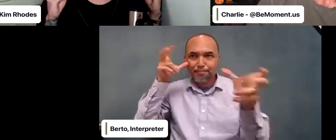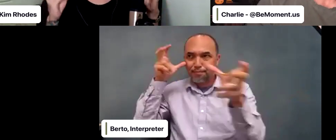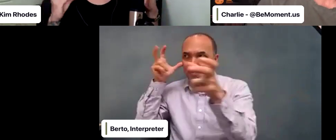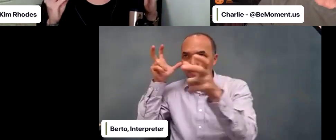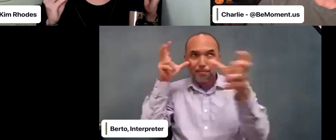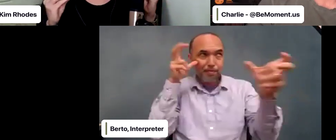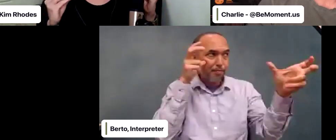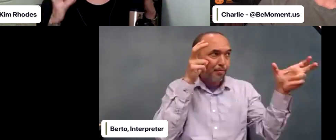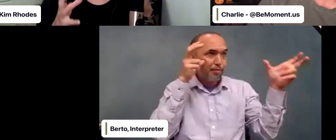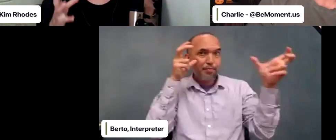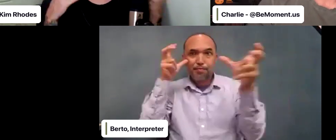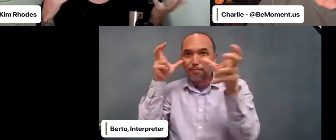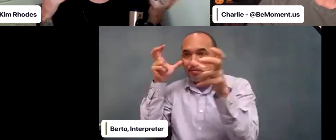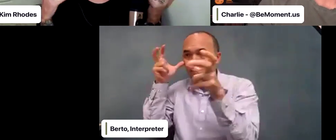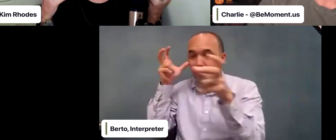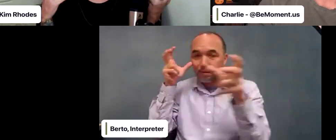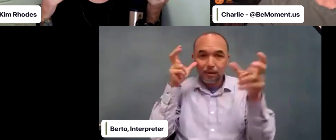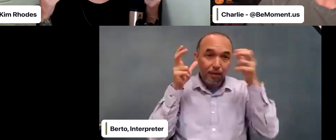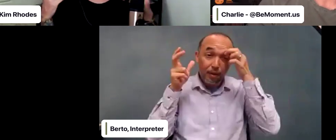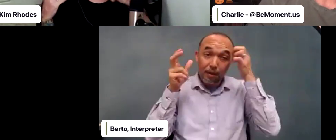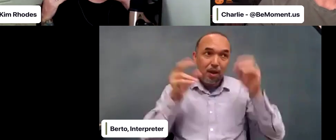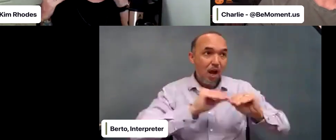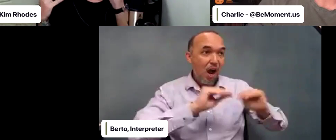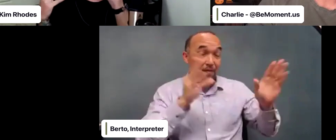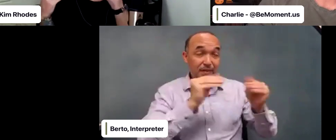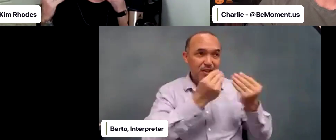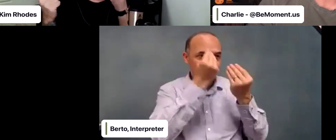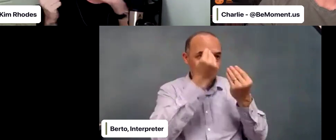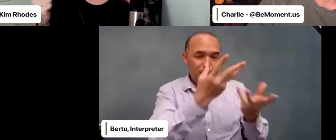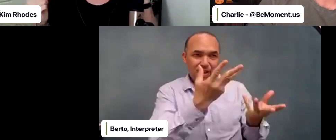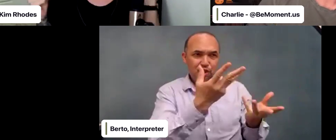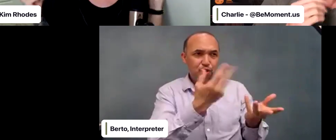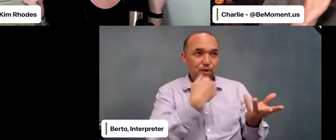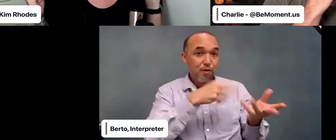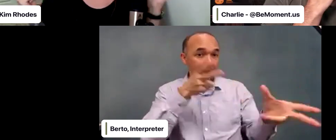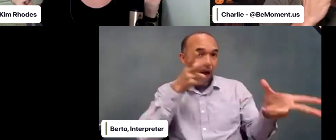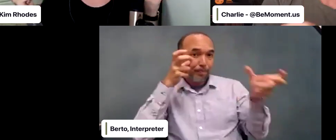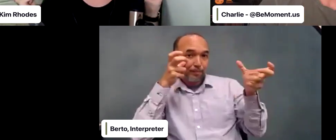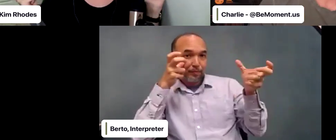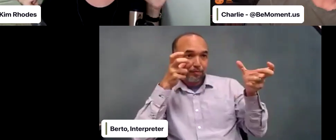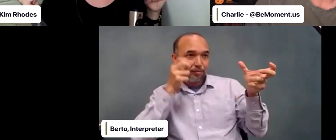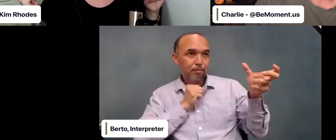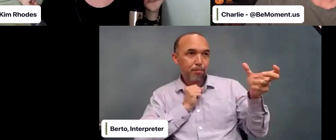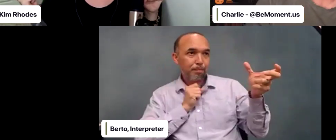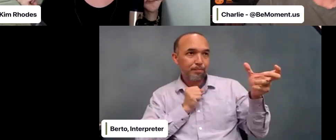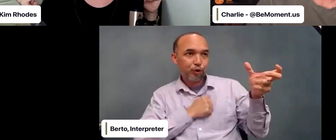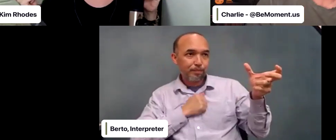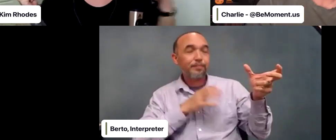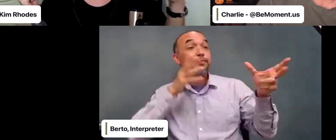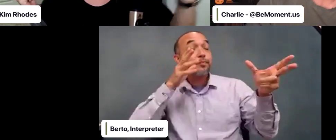the information that is the most obvious for us to receive, excuse me, chai burp,